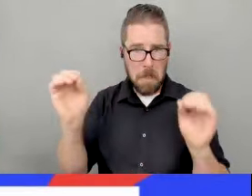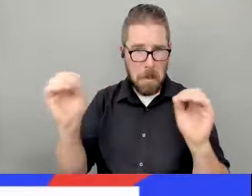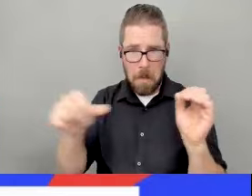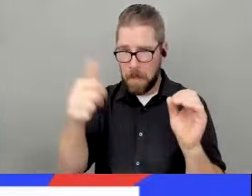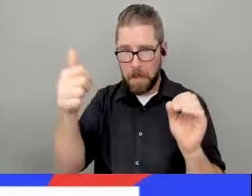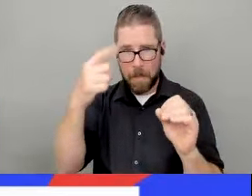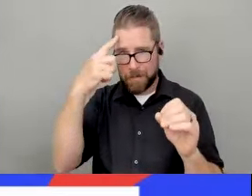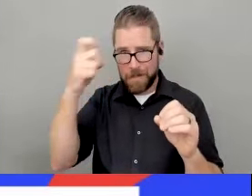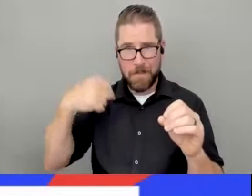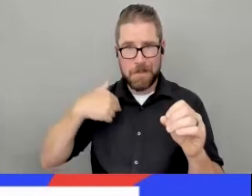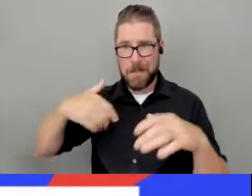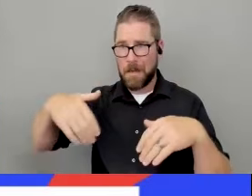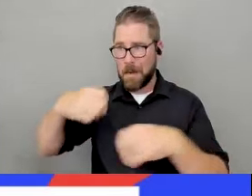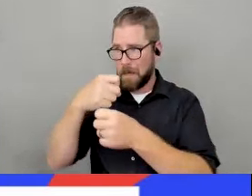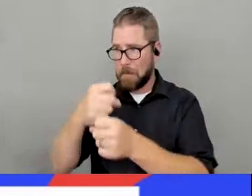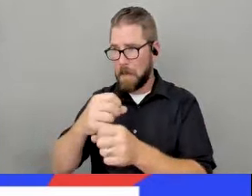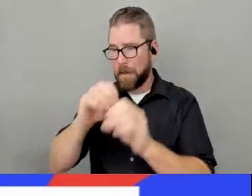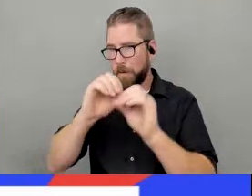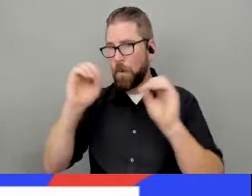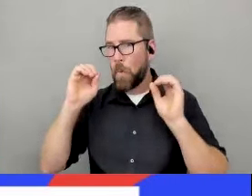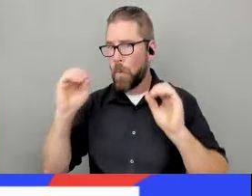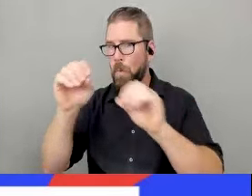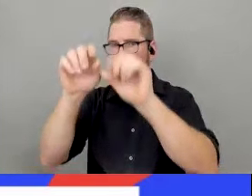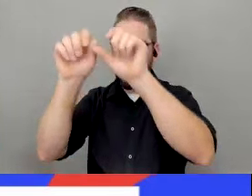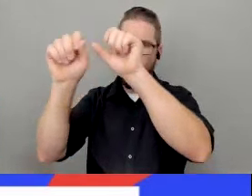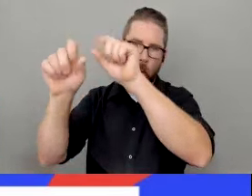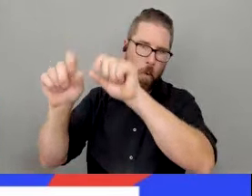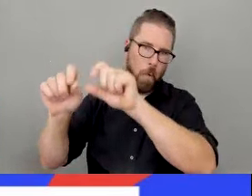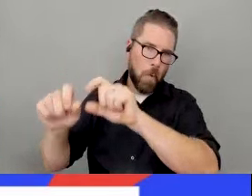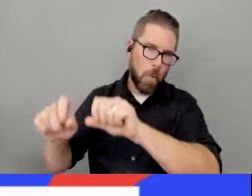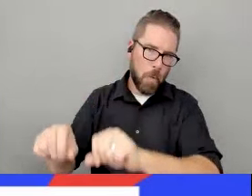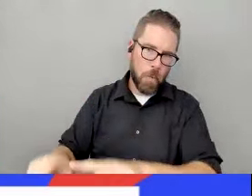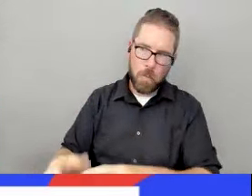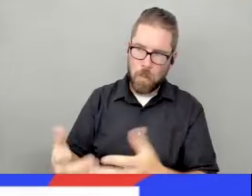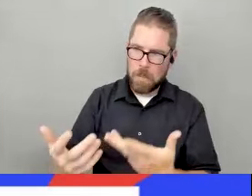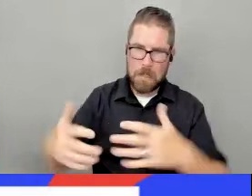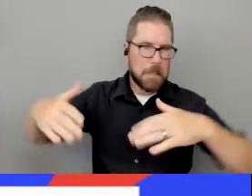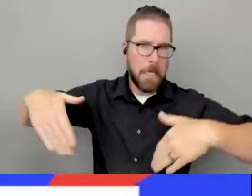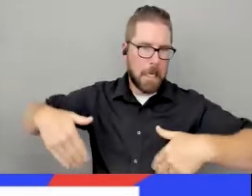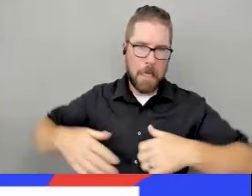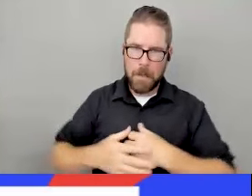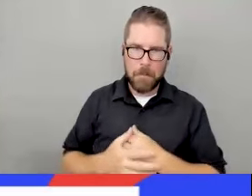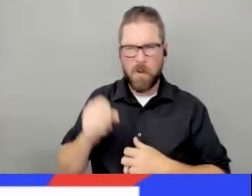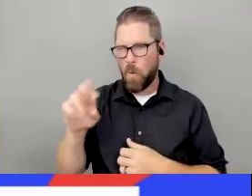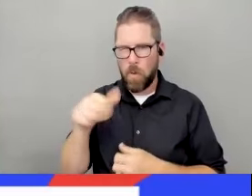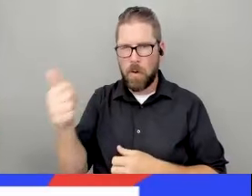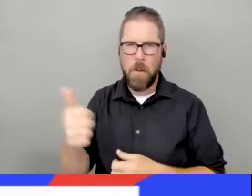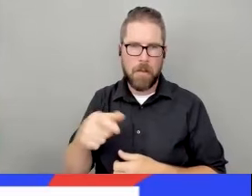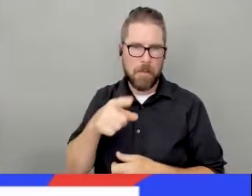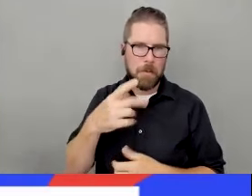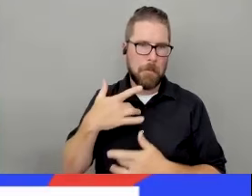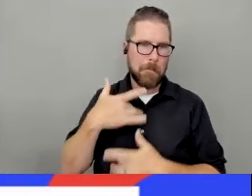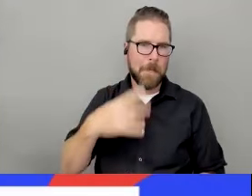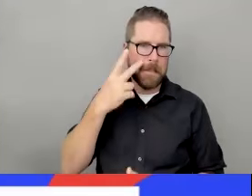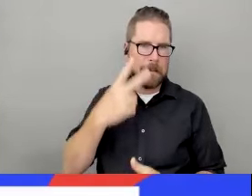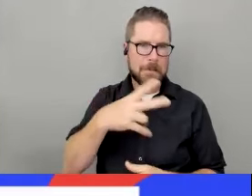no questions or any of the other things that you would see in an assignment. So later on,